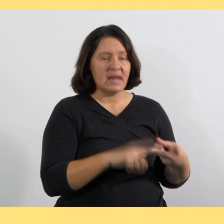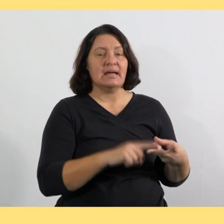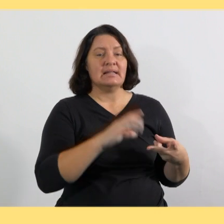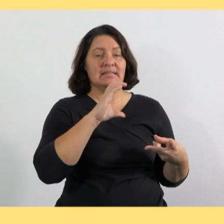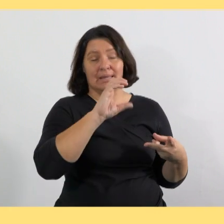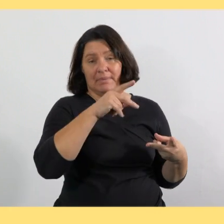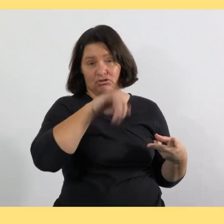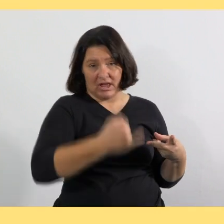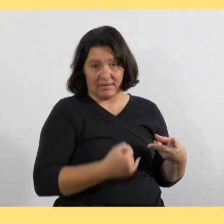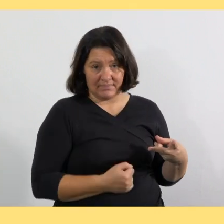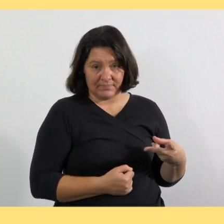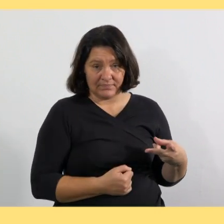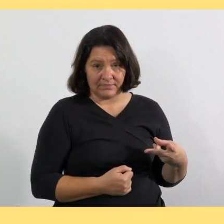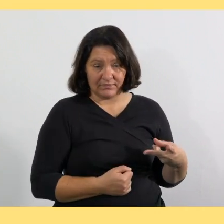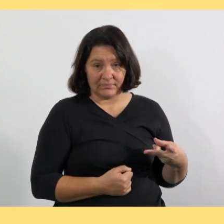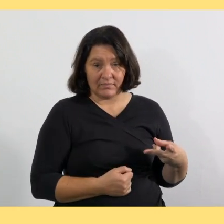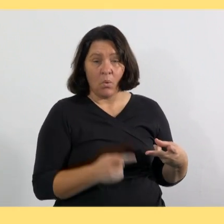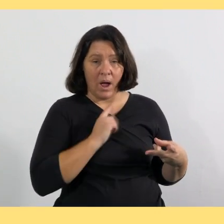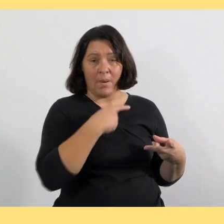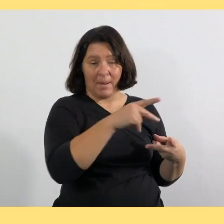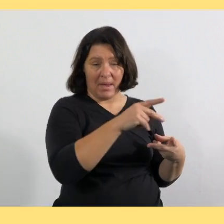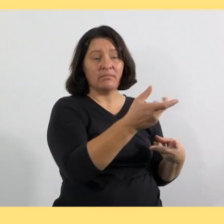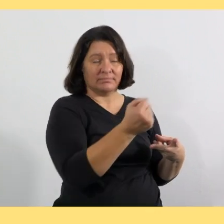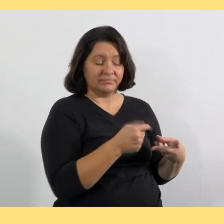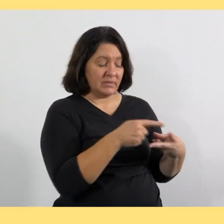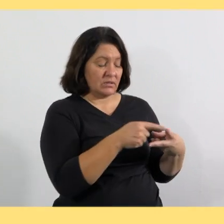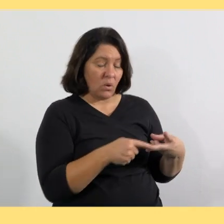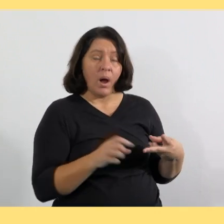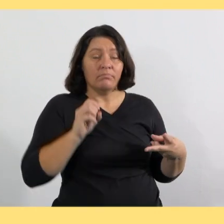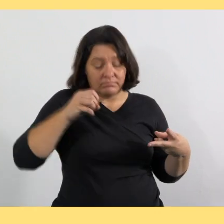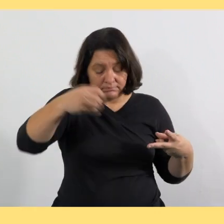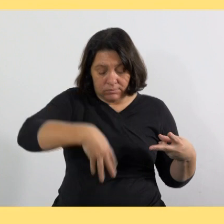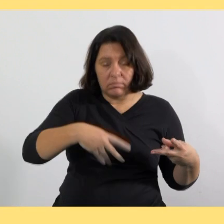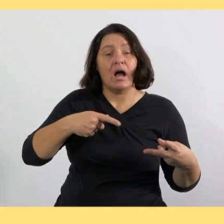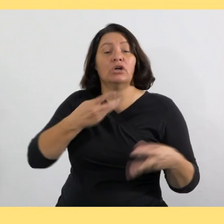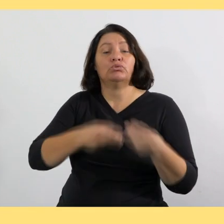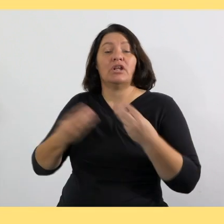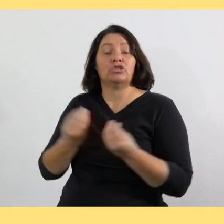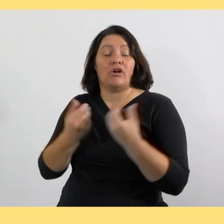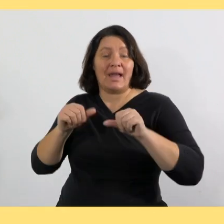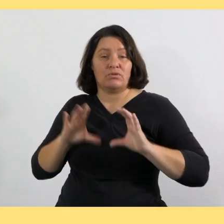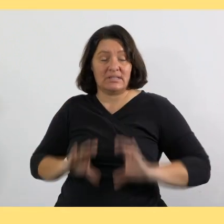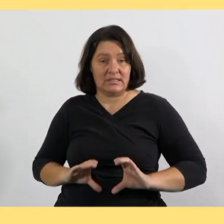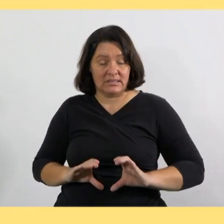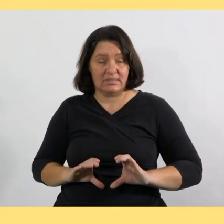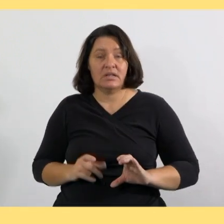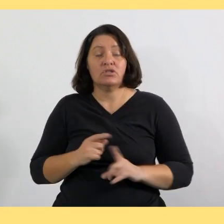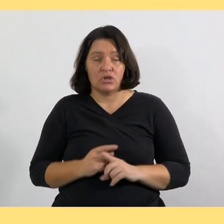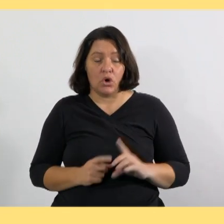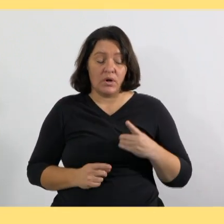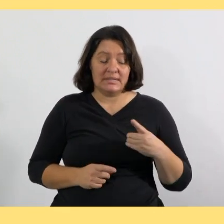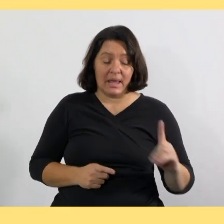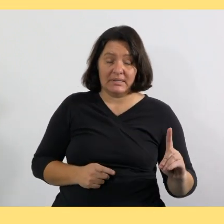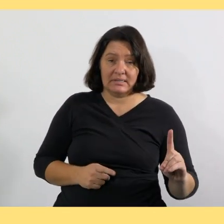trading stock account. Remember again, on the debit, a plus, on the credit, it is a minus. I'll